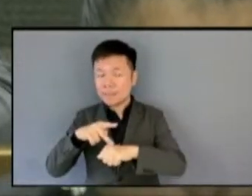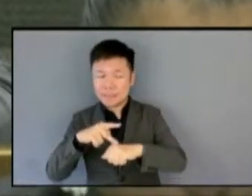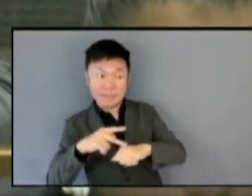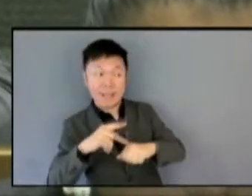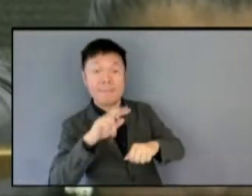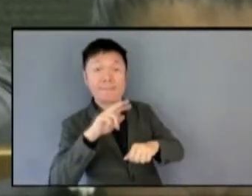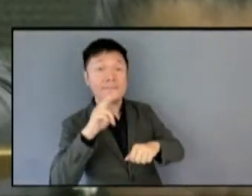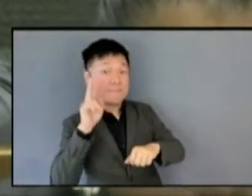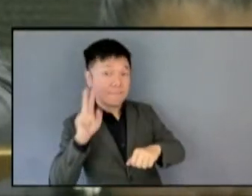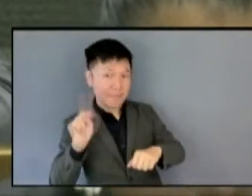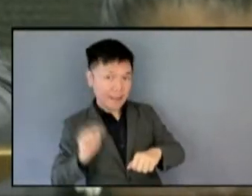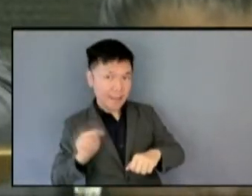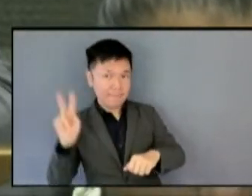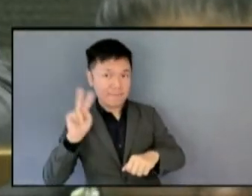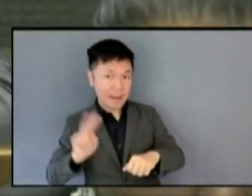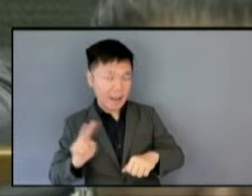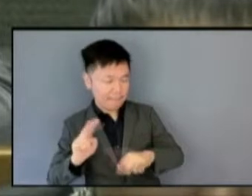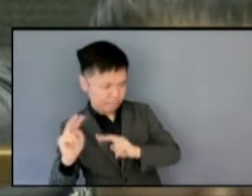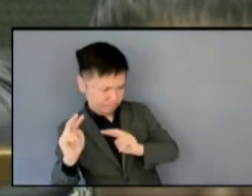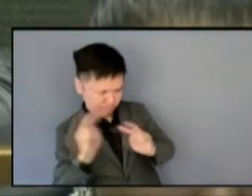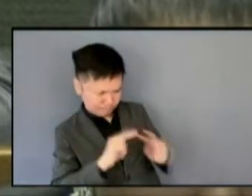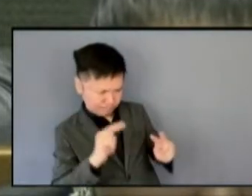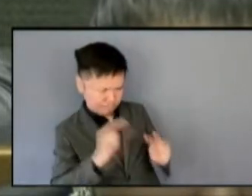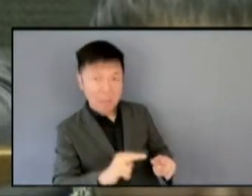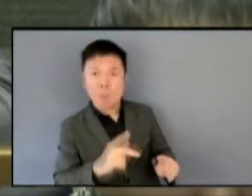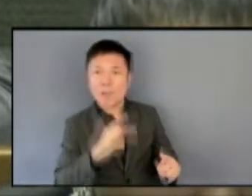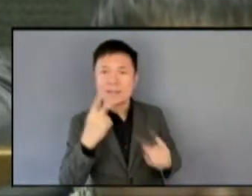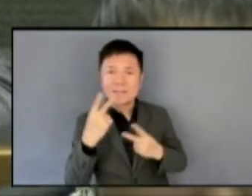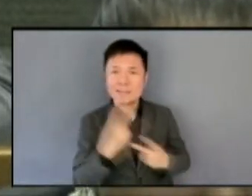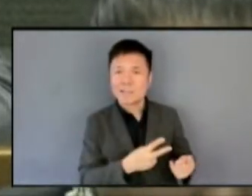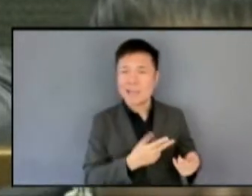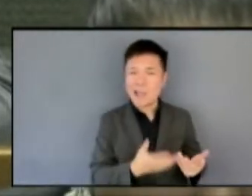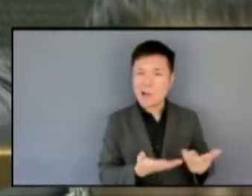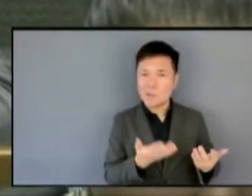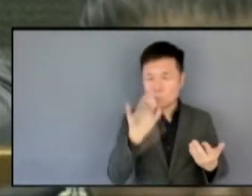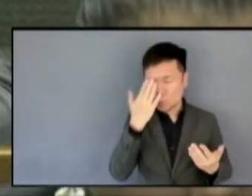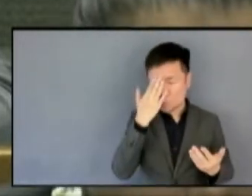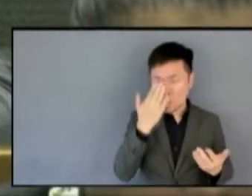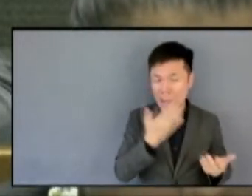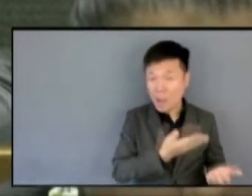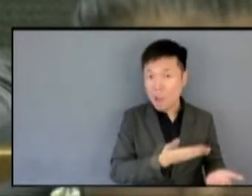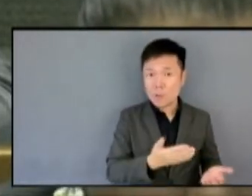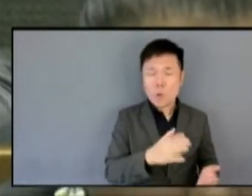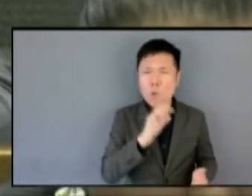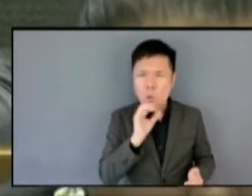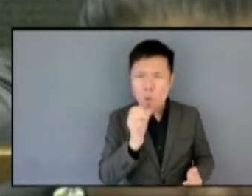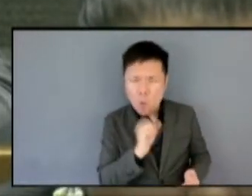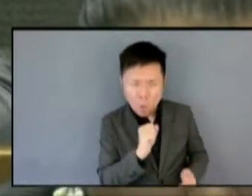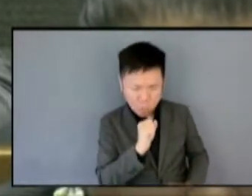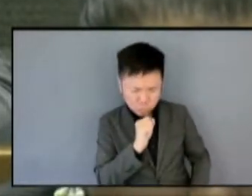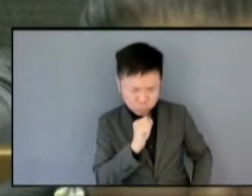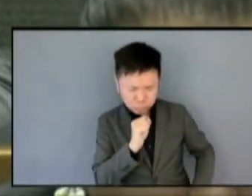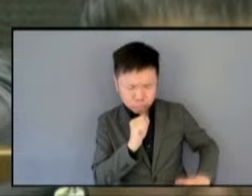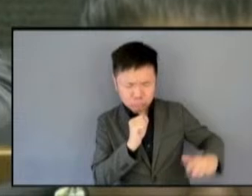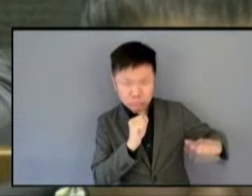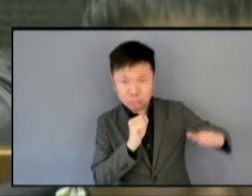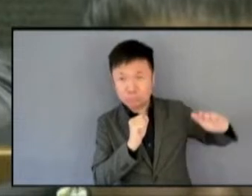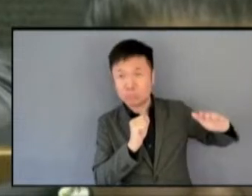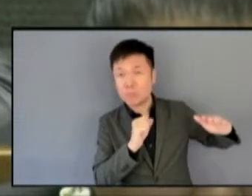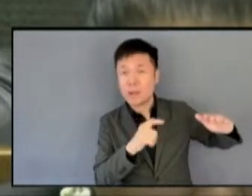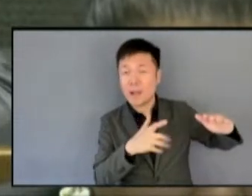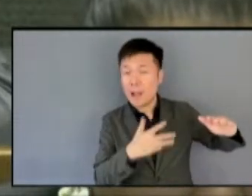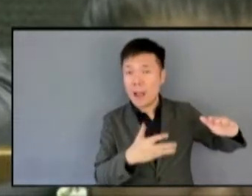the economic conditions, living environments, and health statuses of older persons in these countries before and after